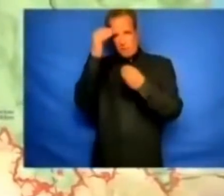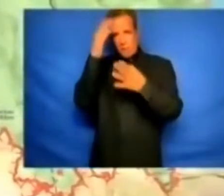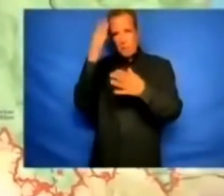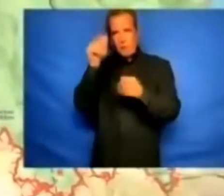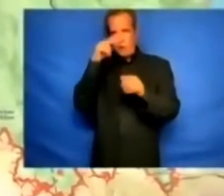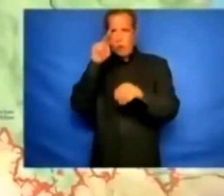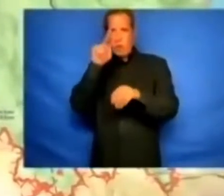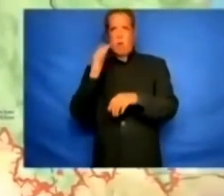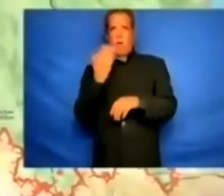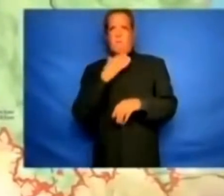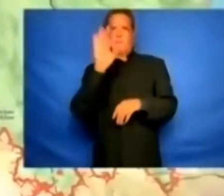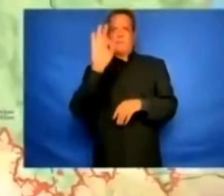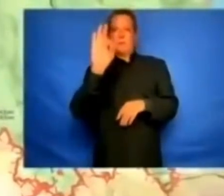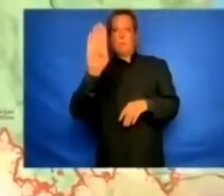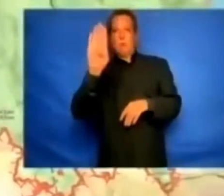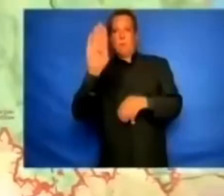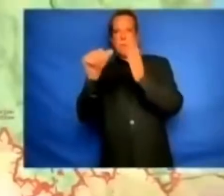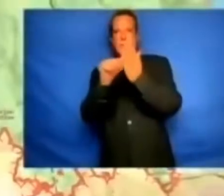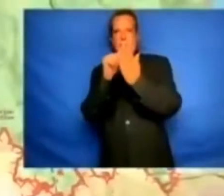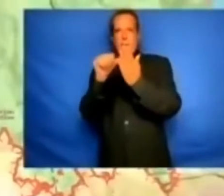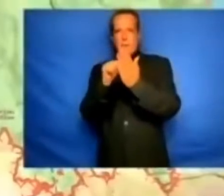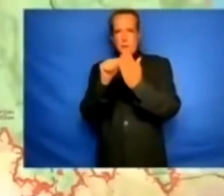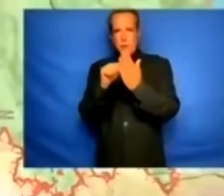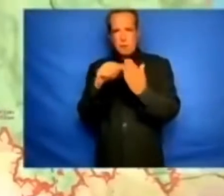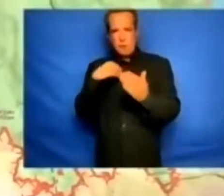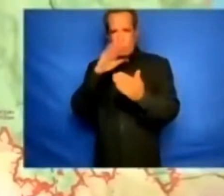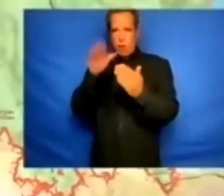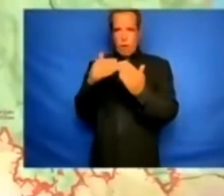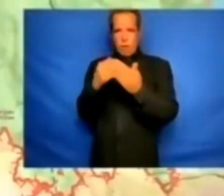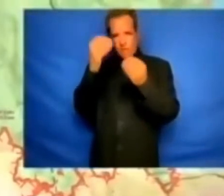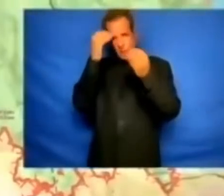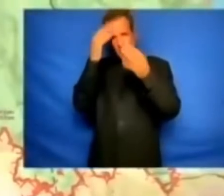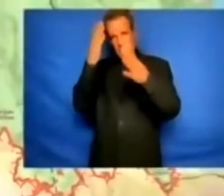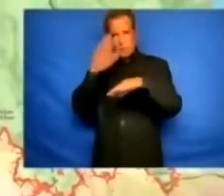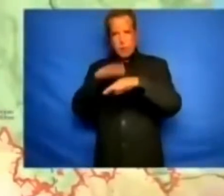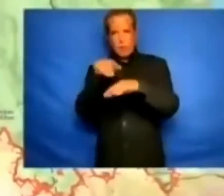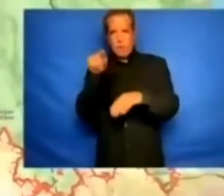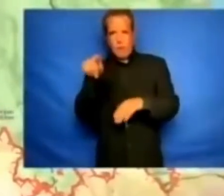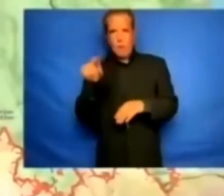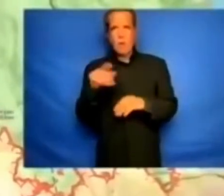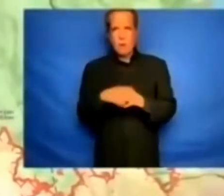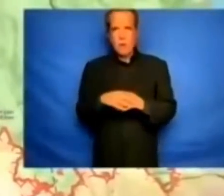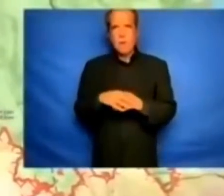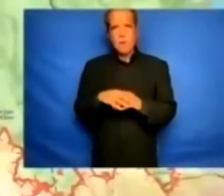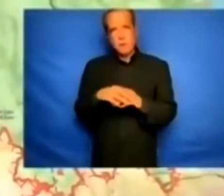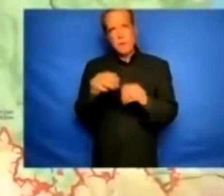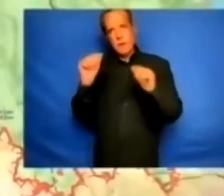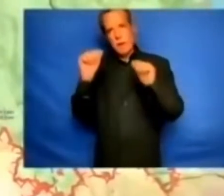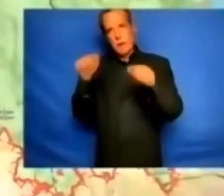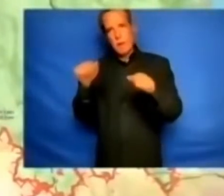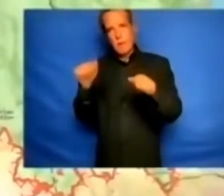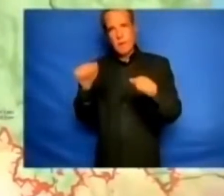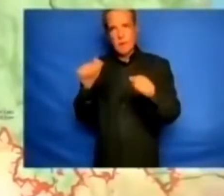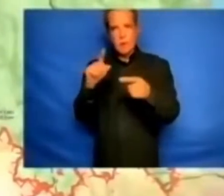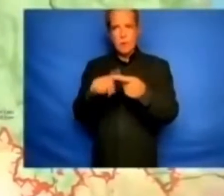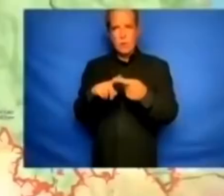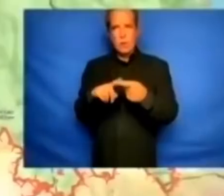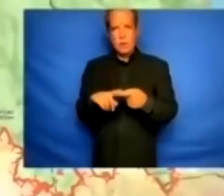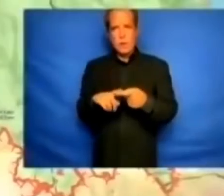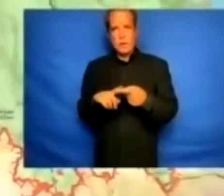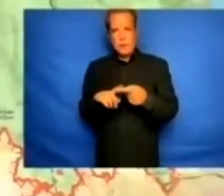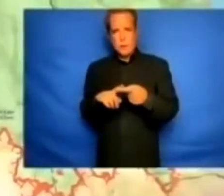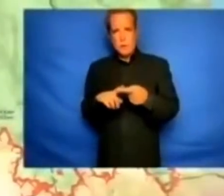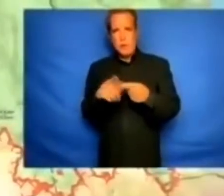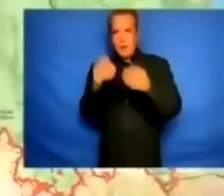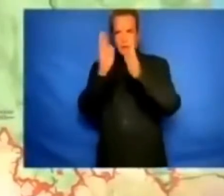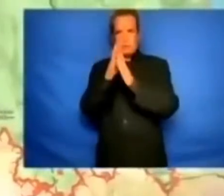page. We will be sharing all the other information that is around, but you'll be able to answer us, ask us specific questions that